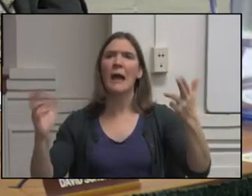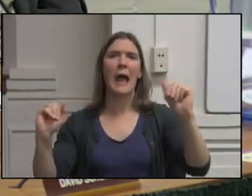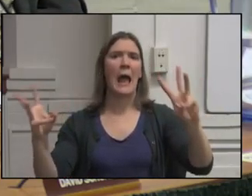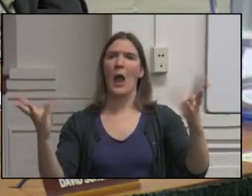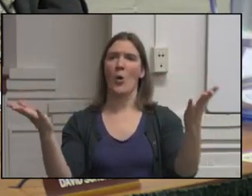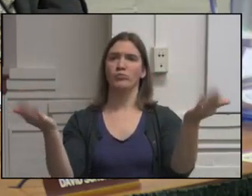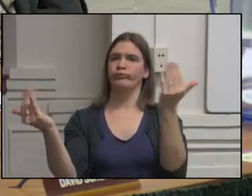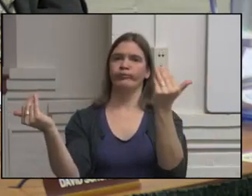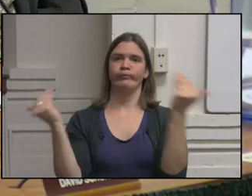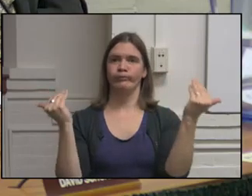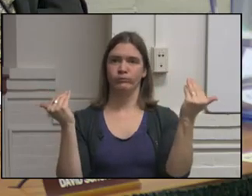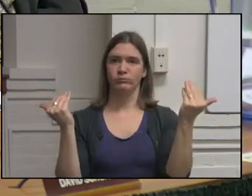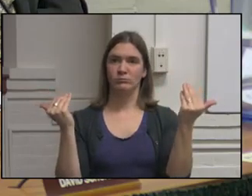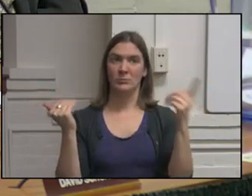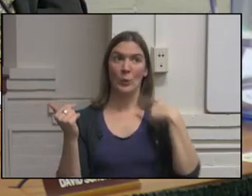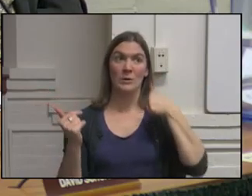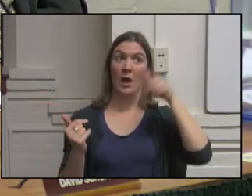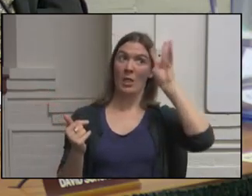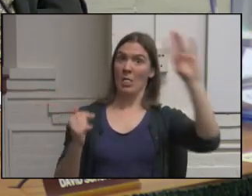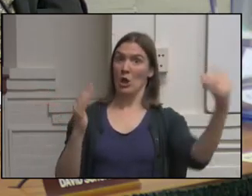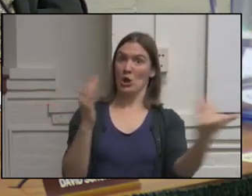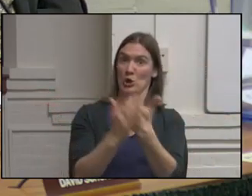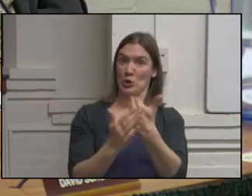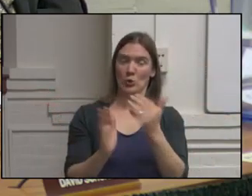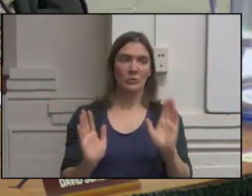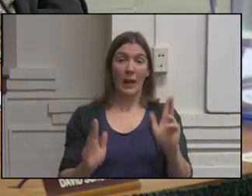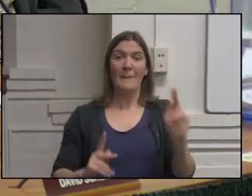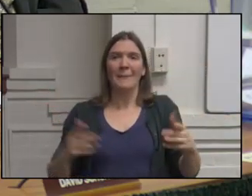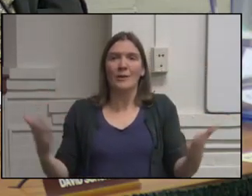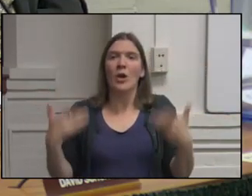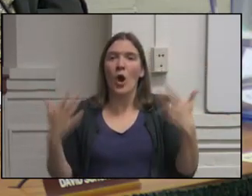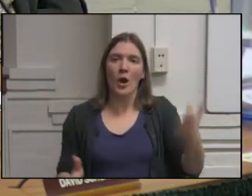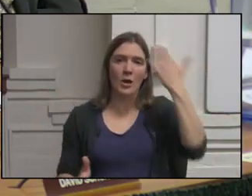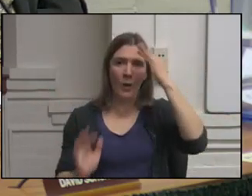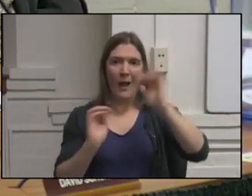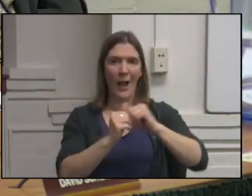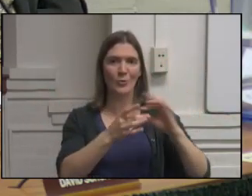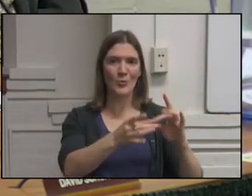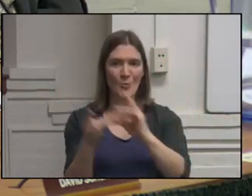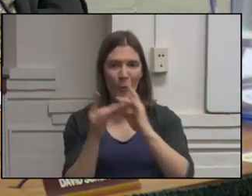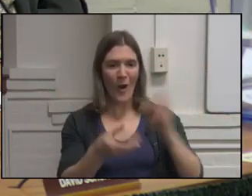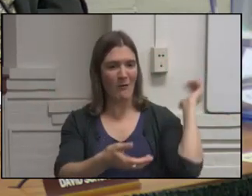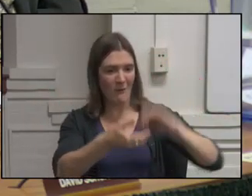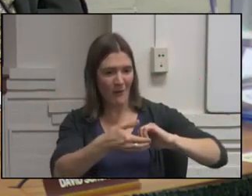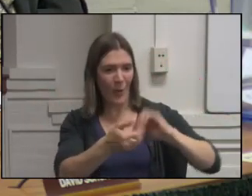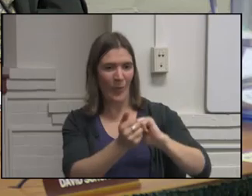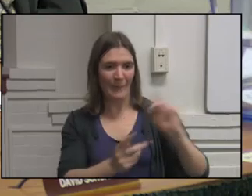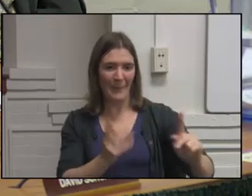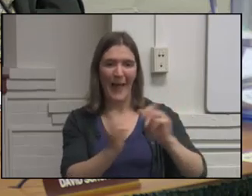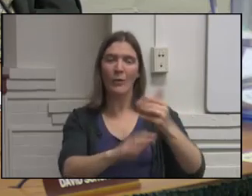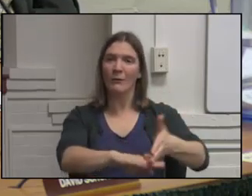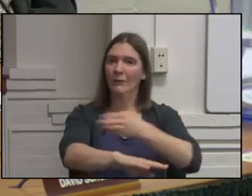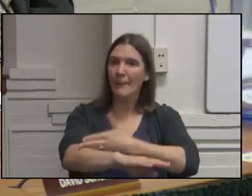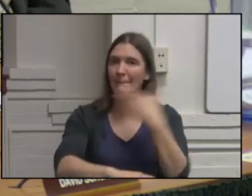advice. And there are a lot of people in this community that understand how to affect change, how to coordinate efforts and how to work with people and a